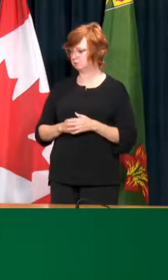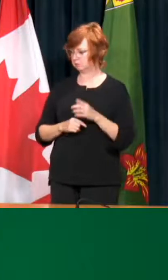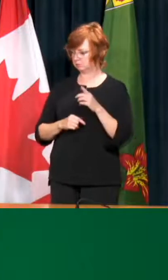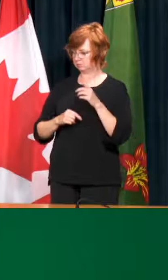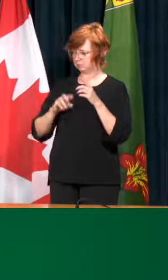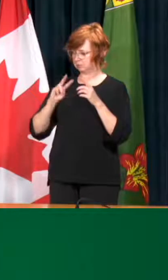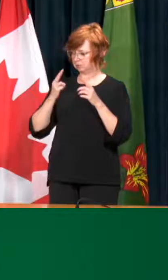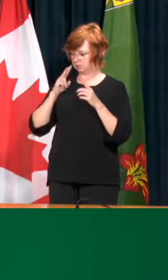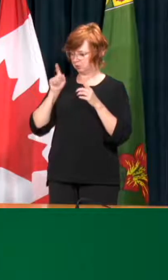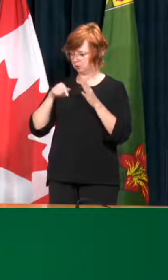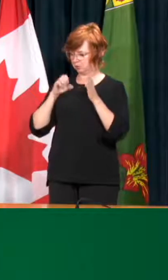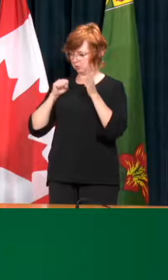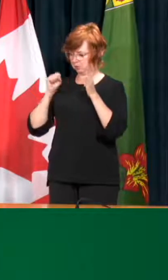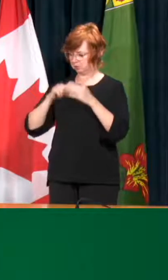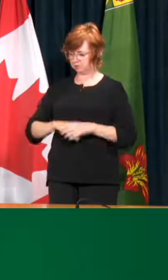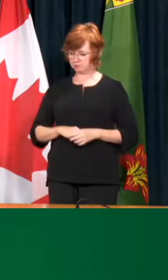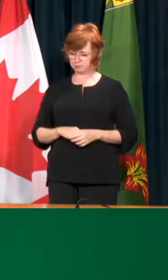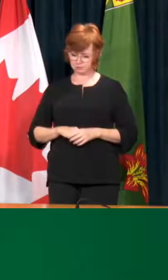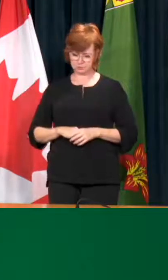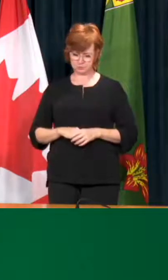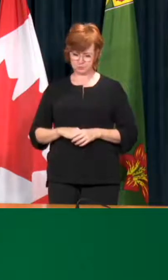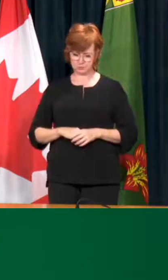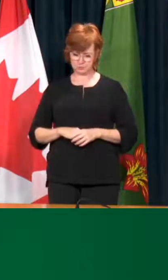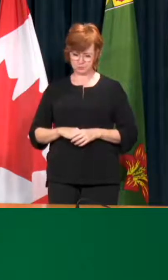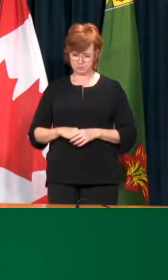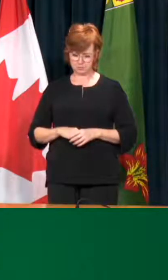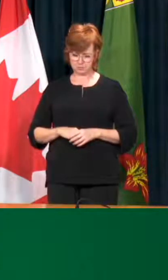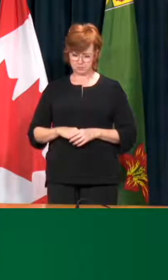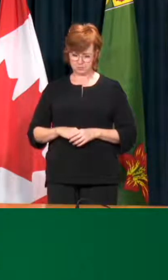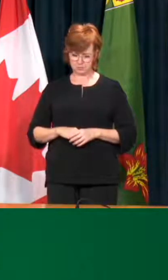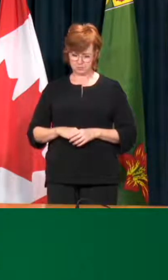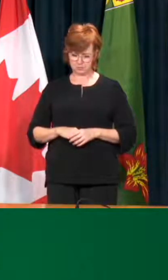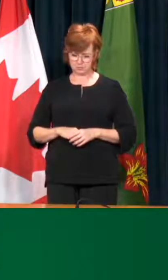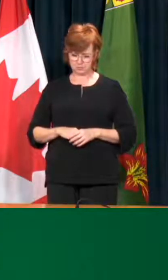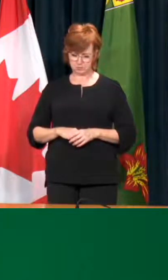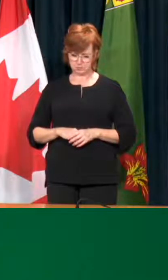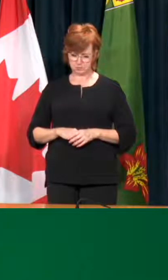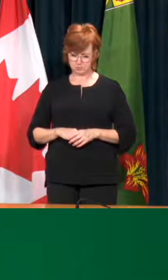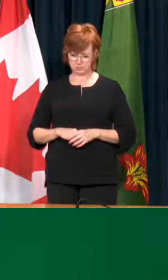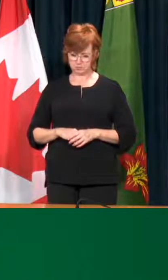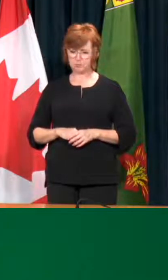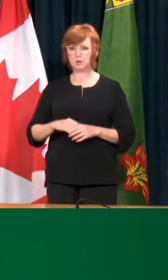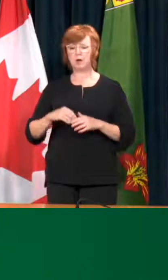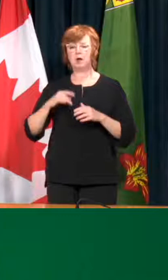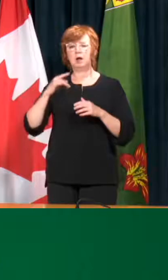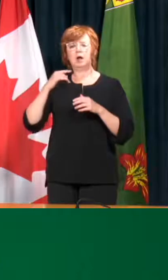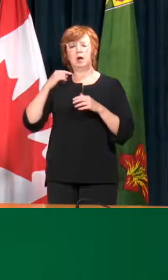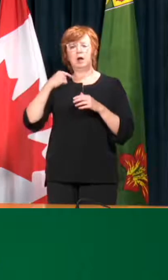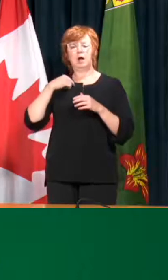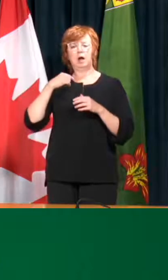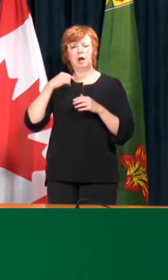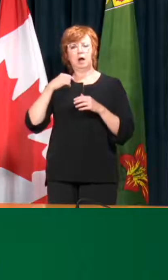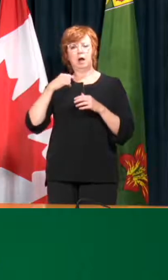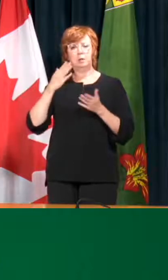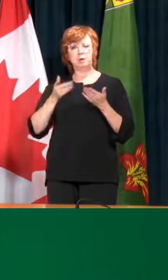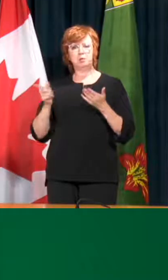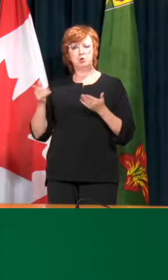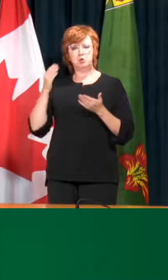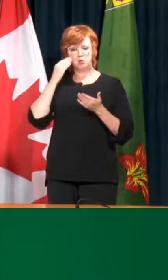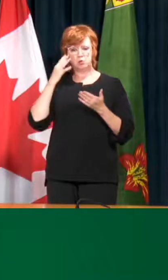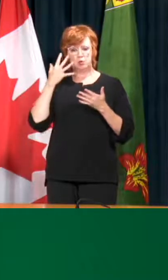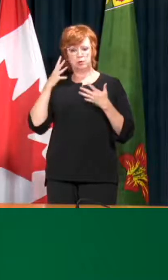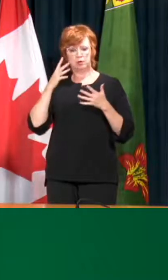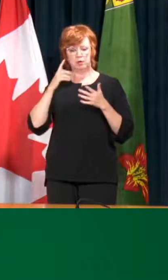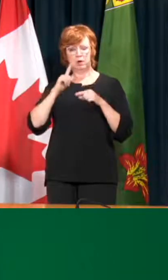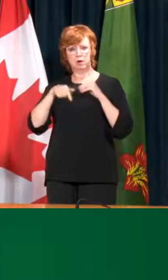probably aware of some of the conflicting science with respect to to this virus. And I'm talking specifically about